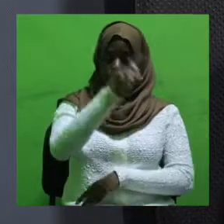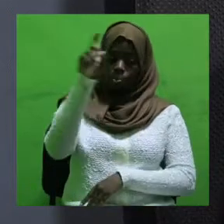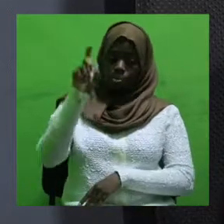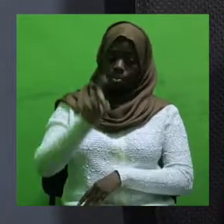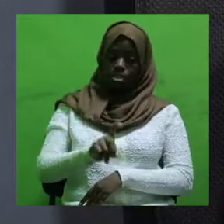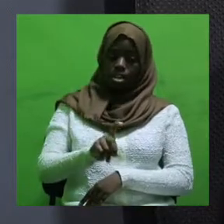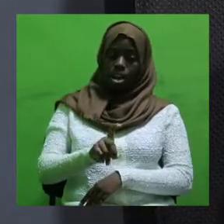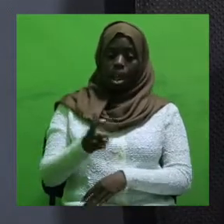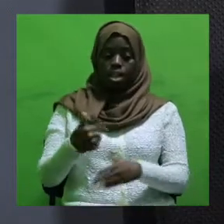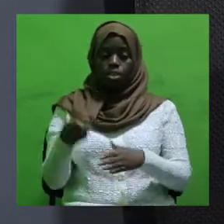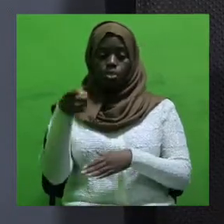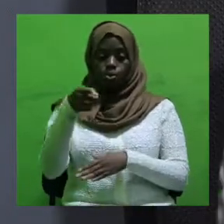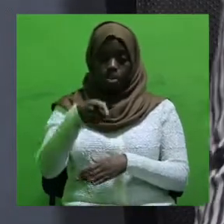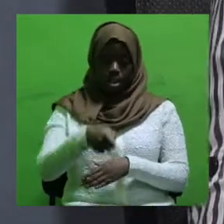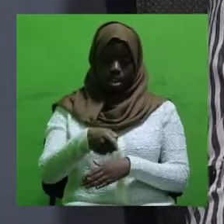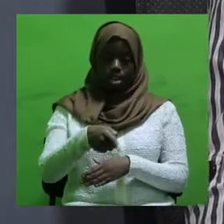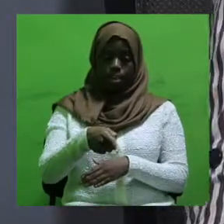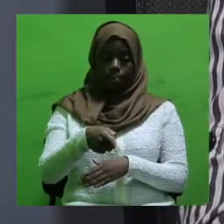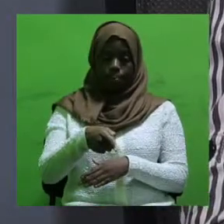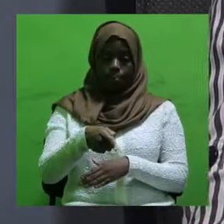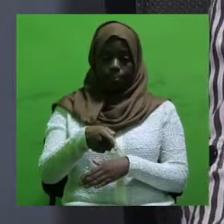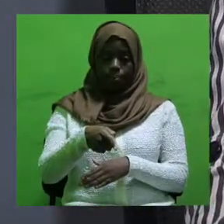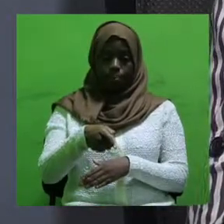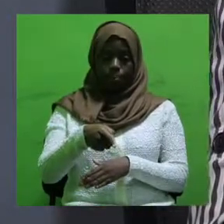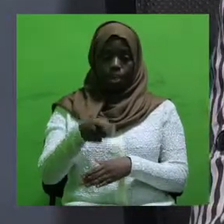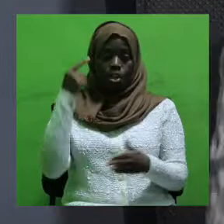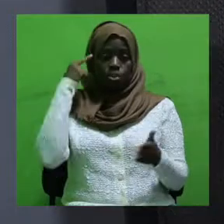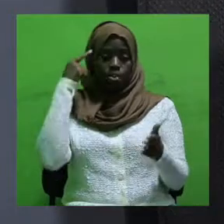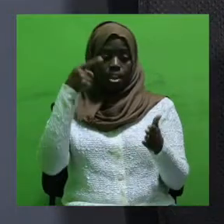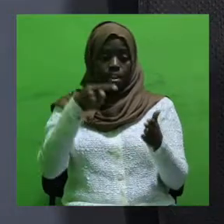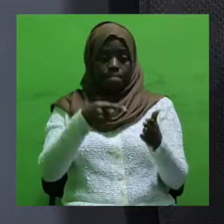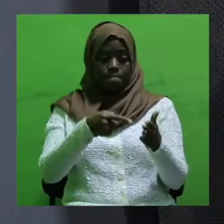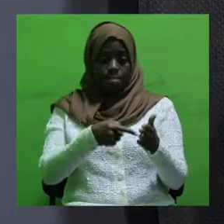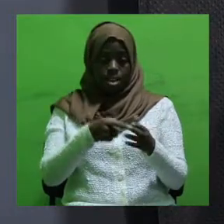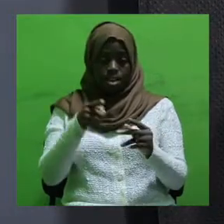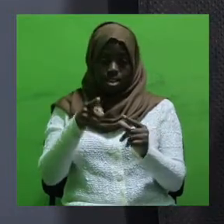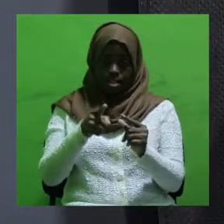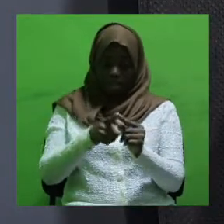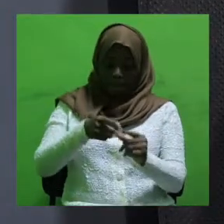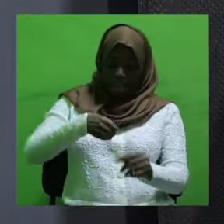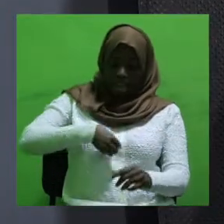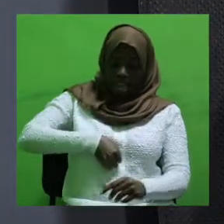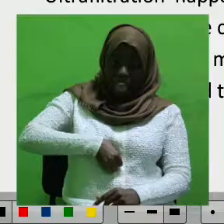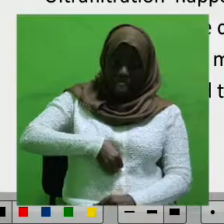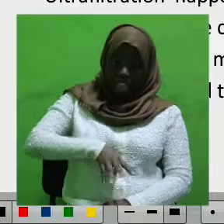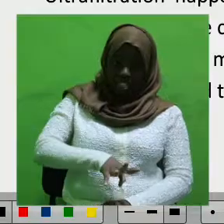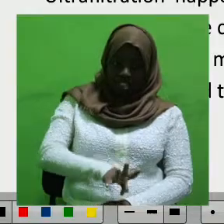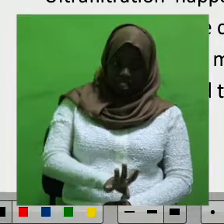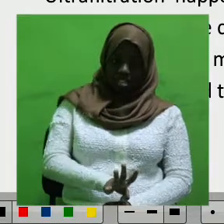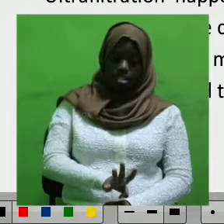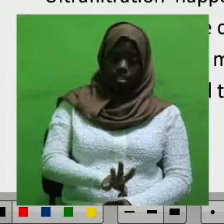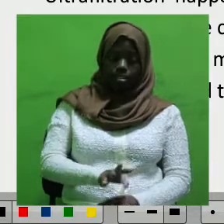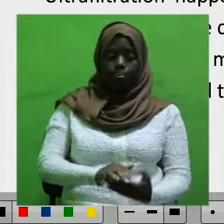first question here today. Our first question here states to define the